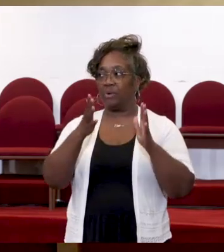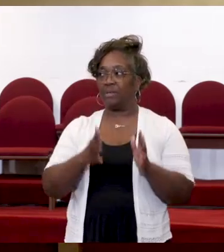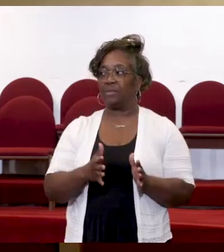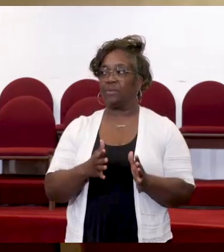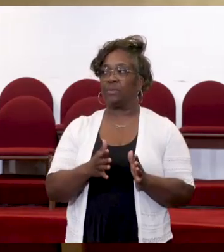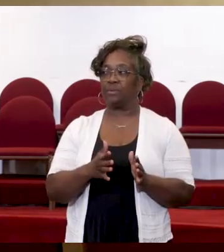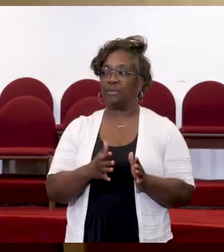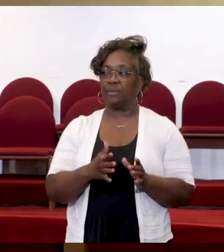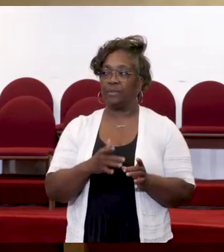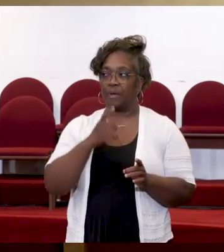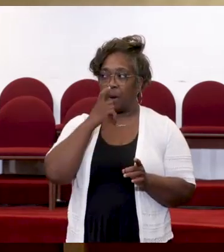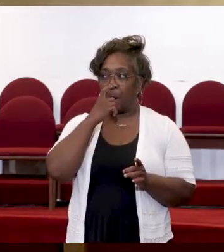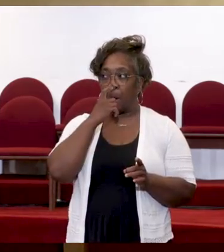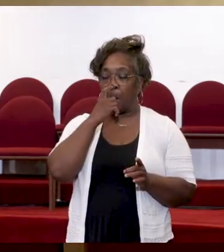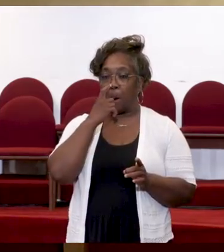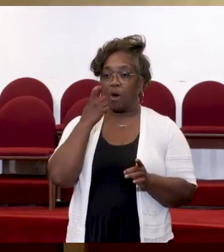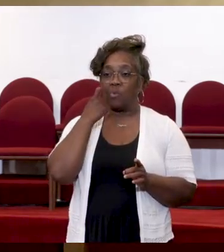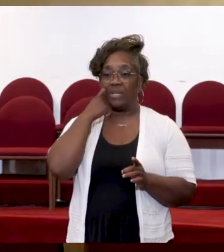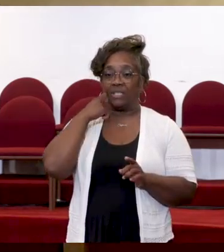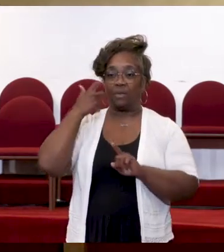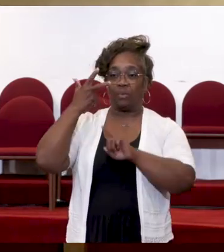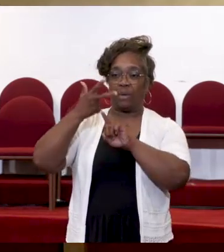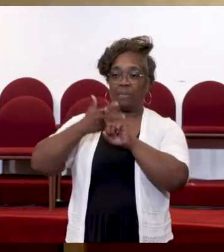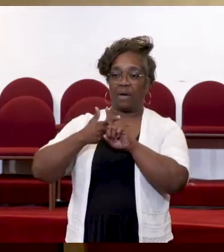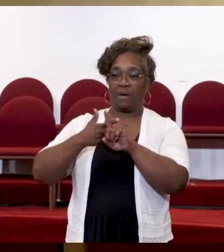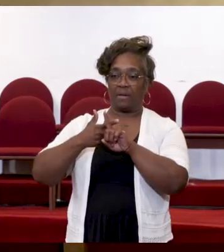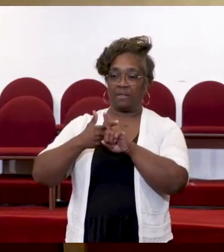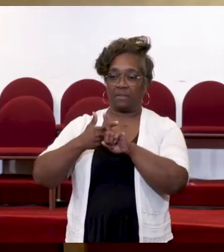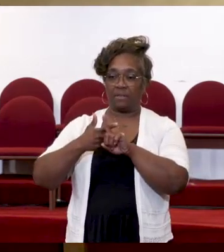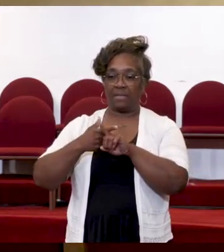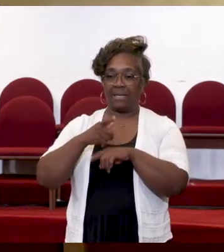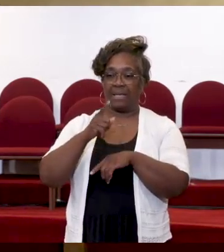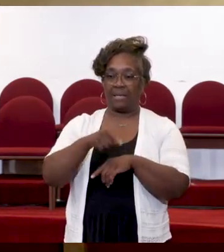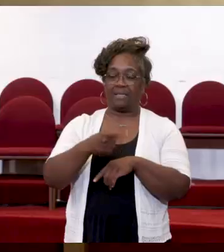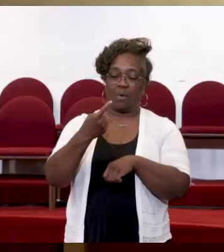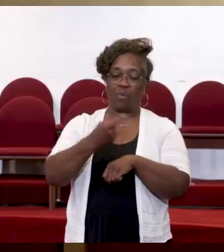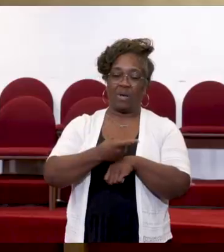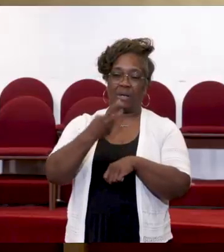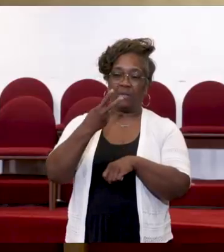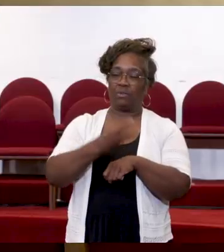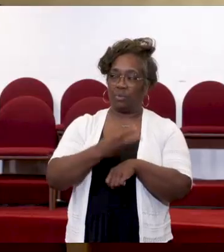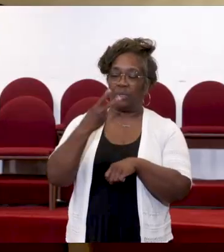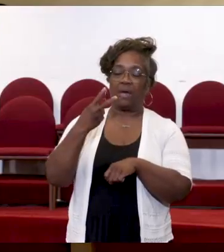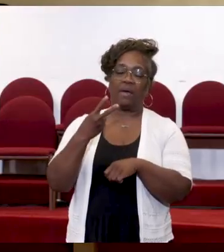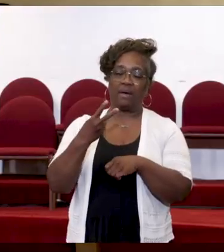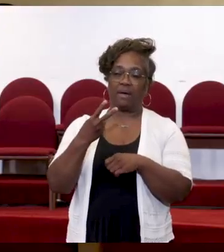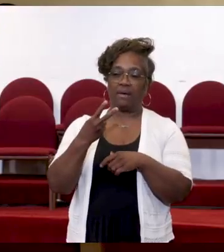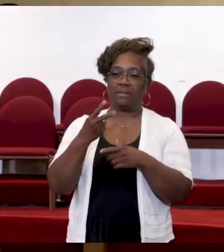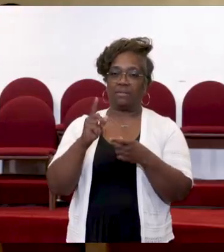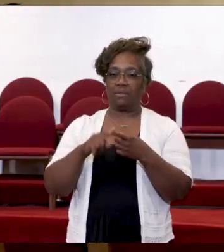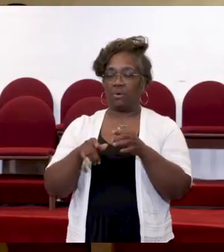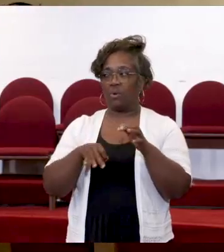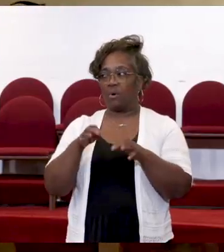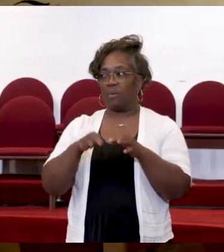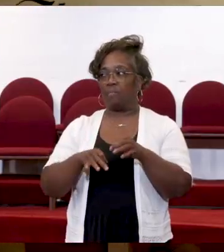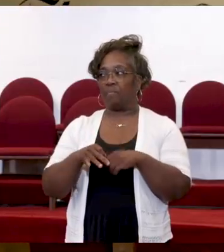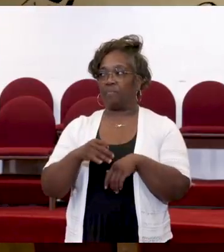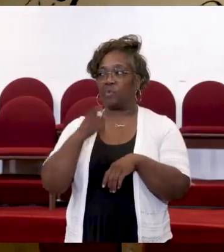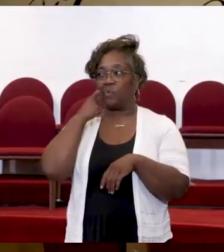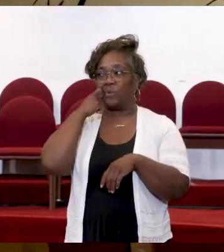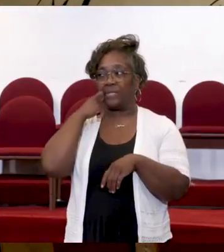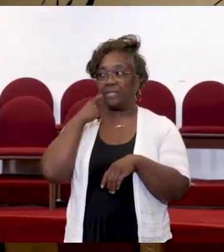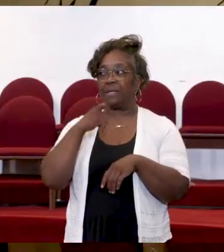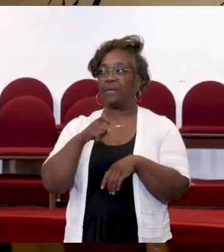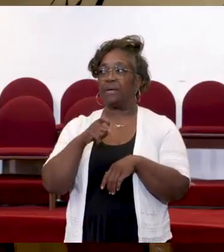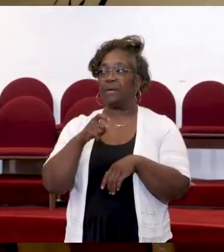arraigned. In the last 3 months, the city of Detroit took the property over from the state of Michigan. We will be running